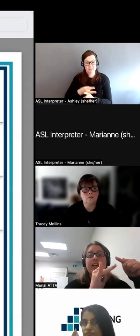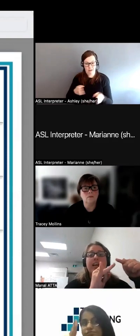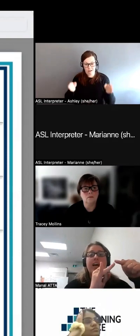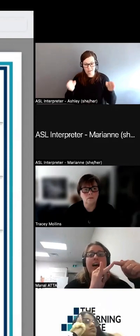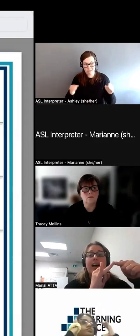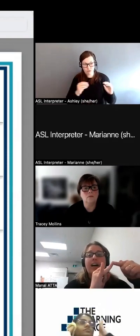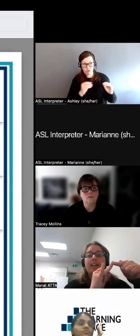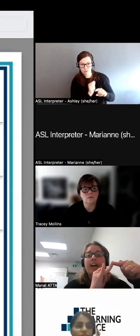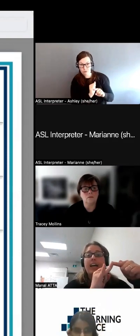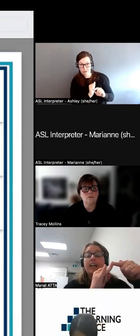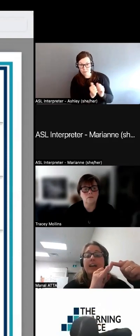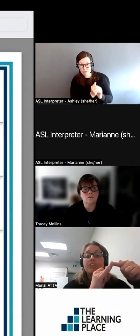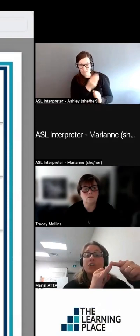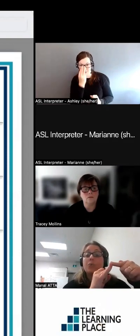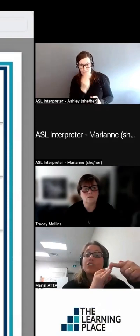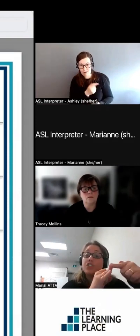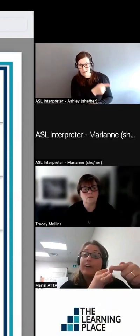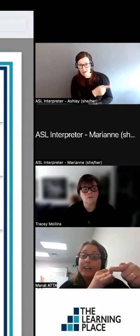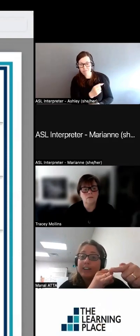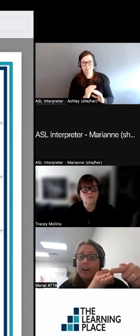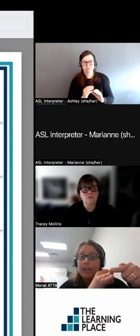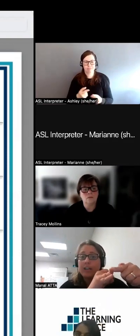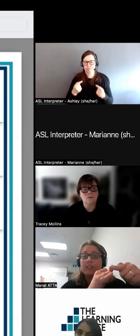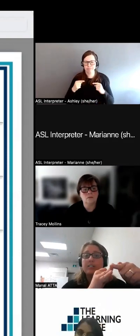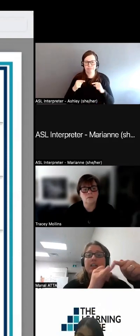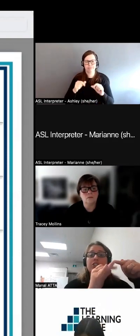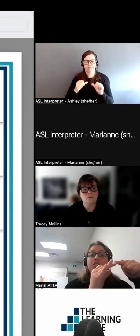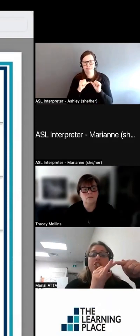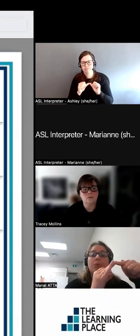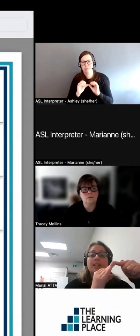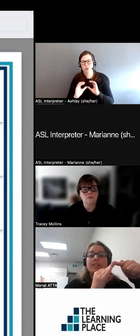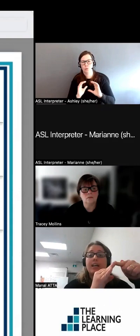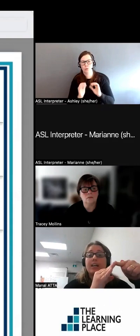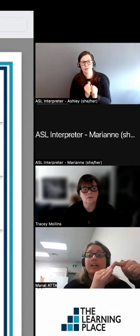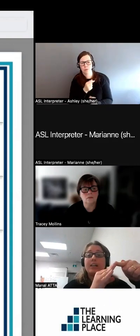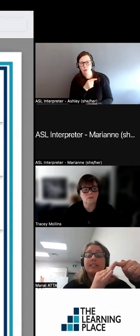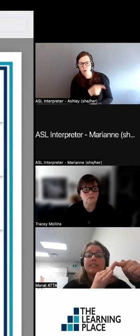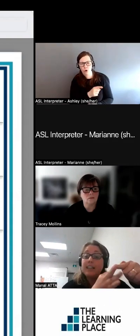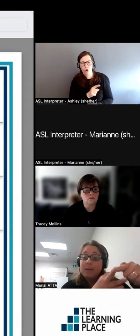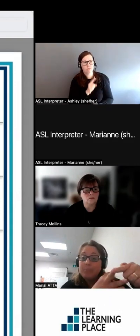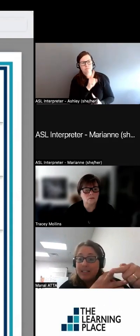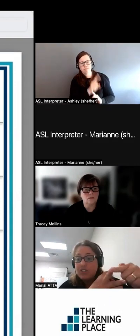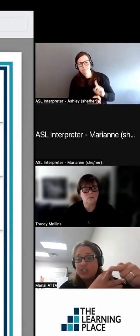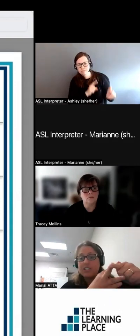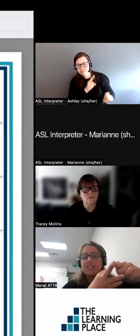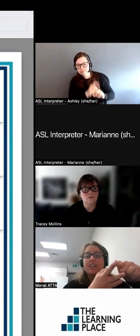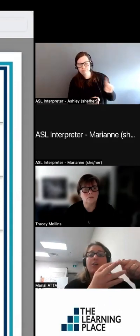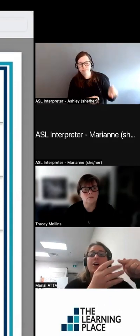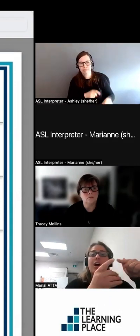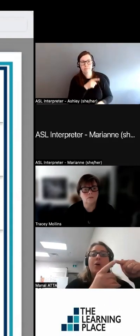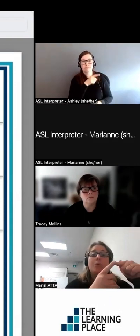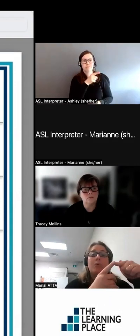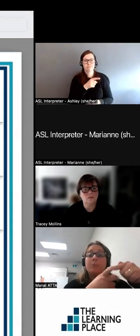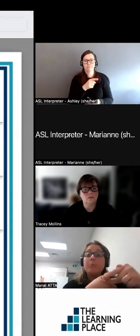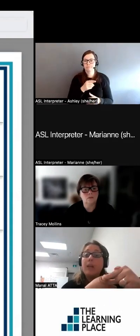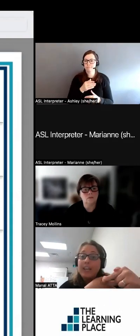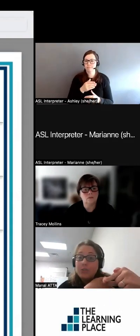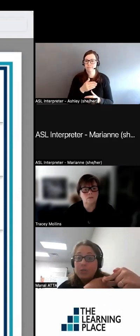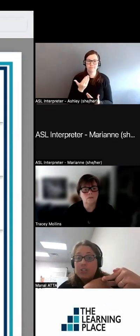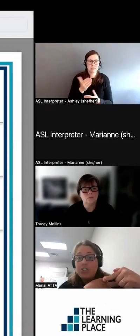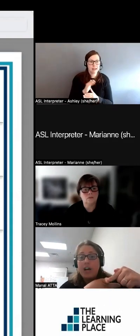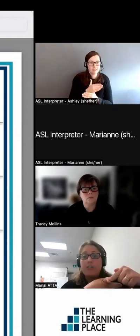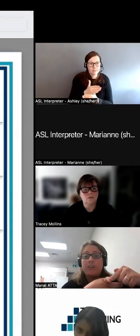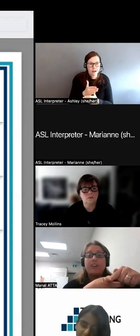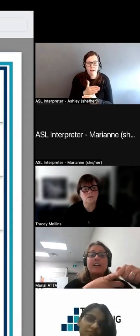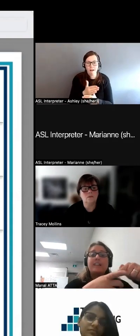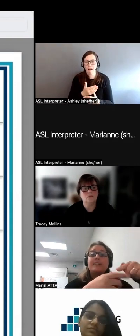questions, she was sharing files, she was sending messages, we were replying to